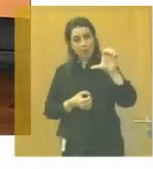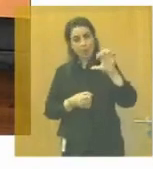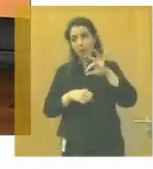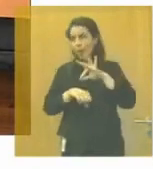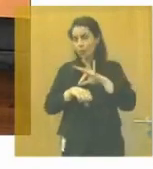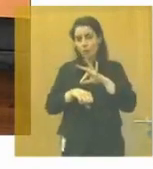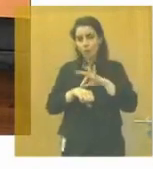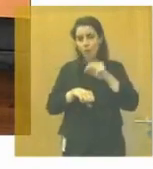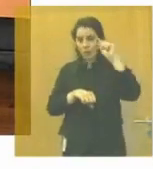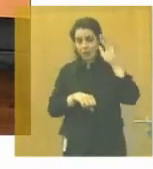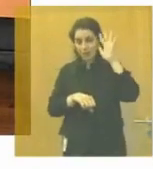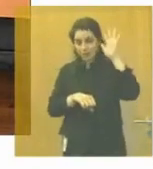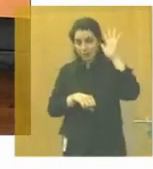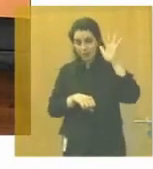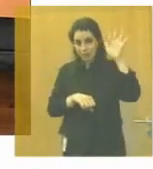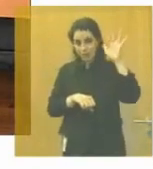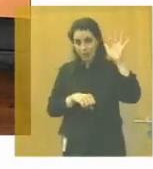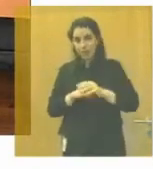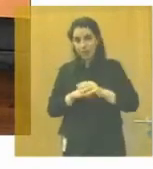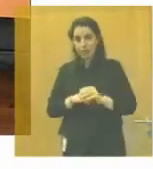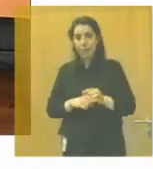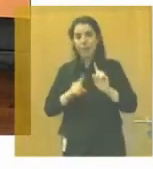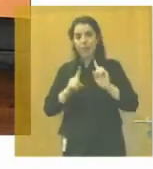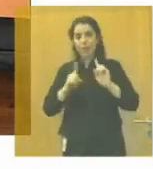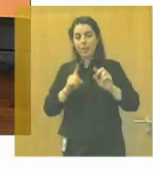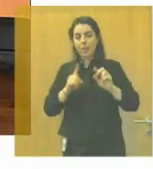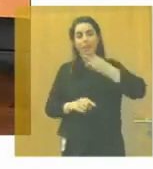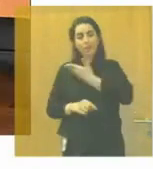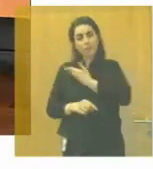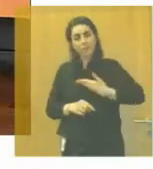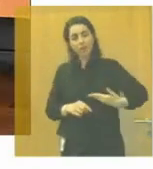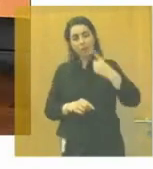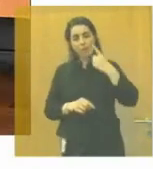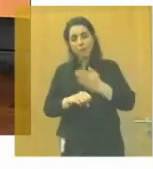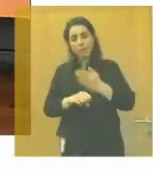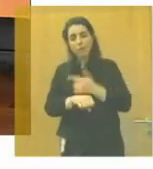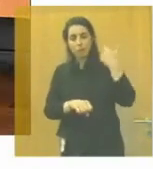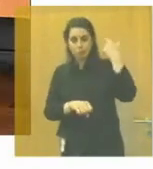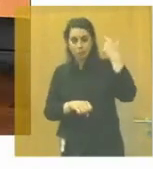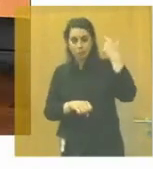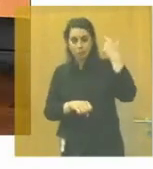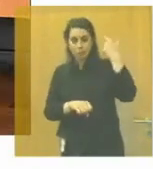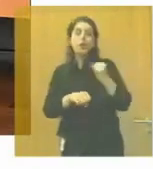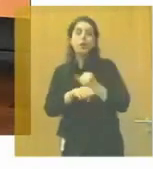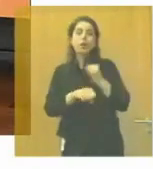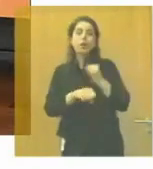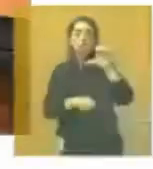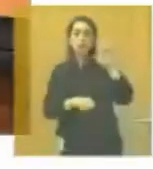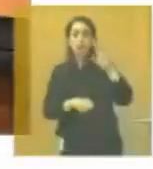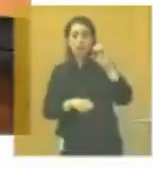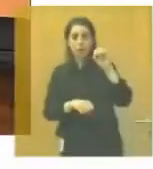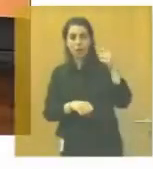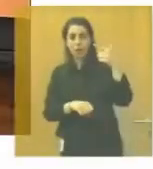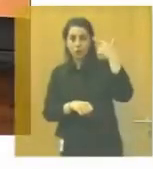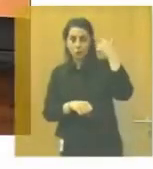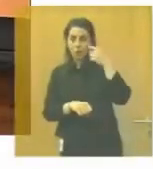George Washington, vicepresidenta de la Estrategia de Prevención del Suicidio y directora del Instituto Cero Suicidio en el Centro